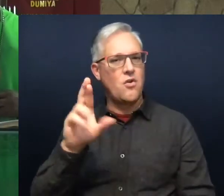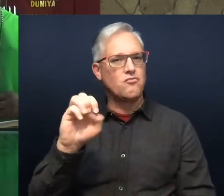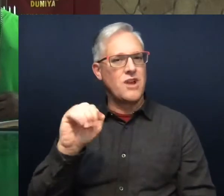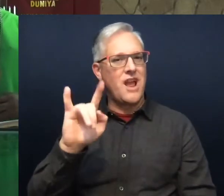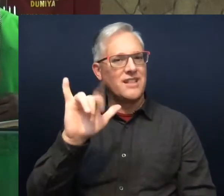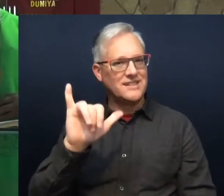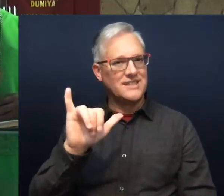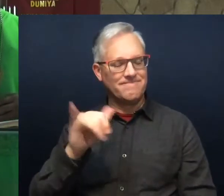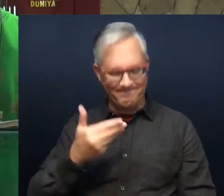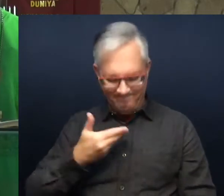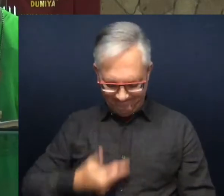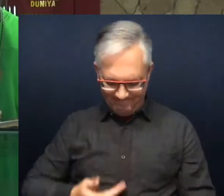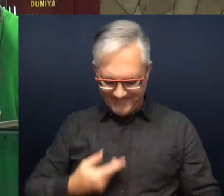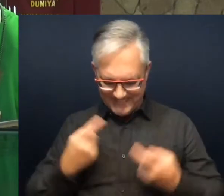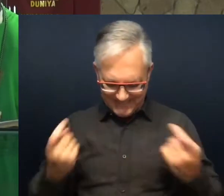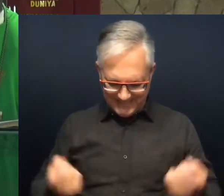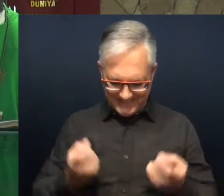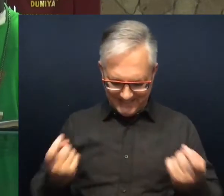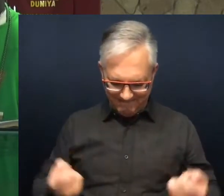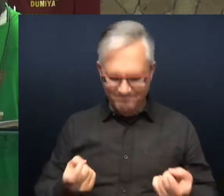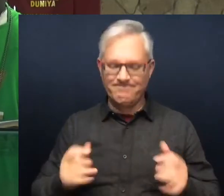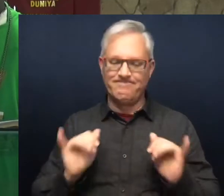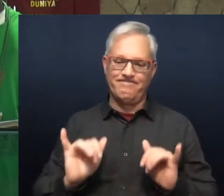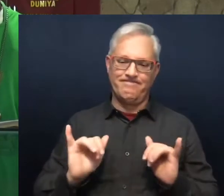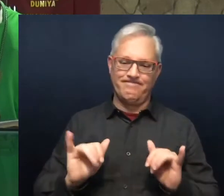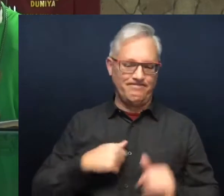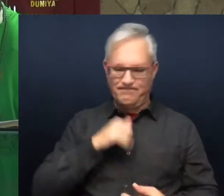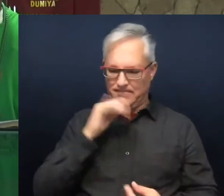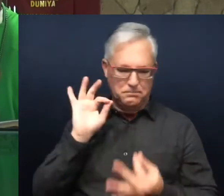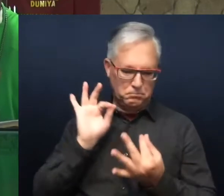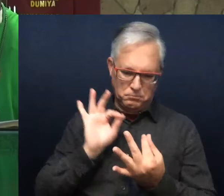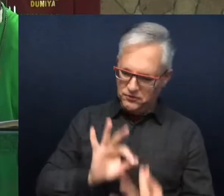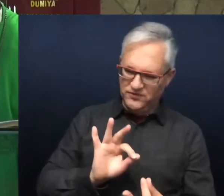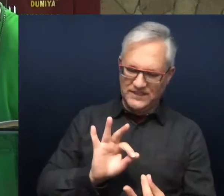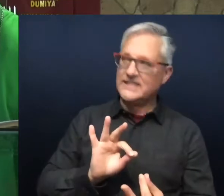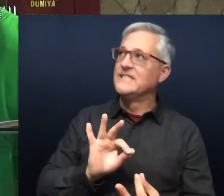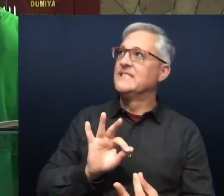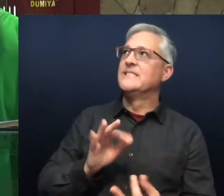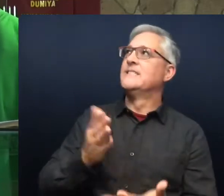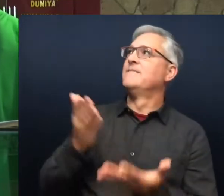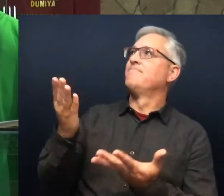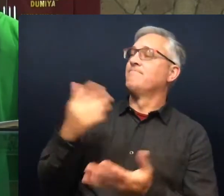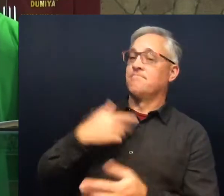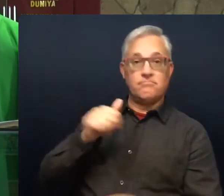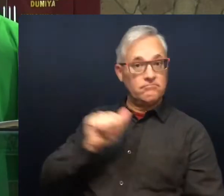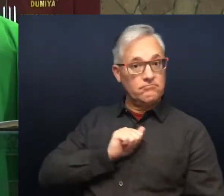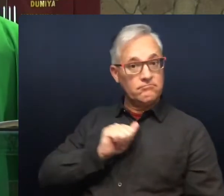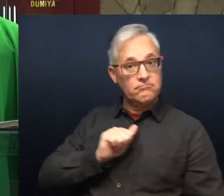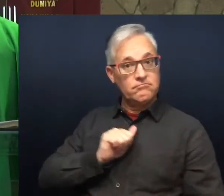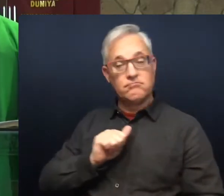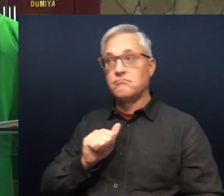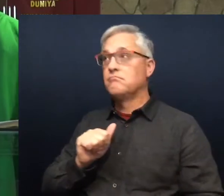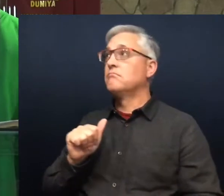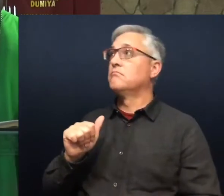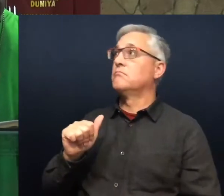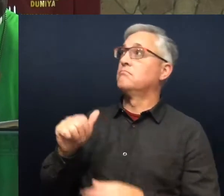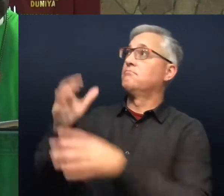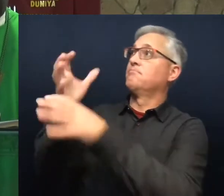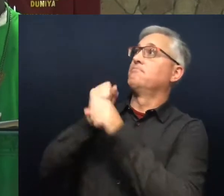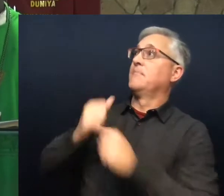as sinful human beings before God. We are not perfect, and we cannot attain life just by